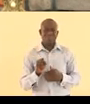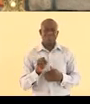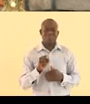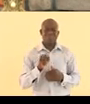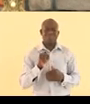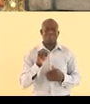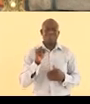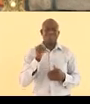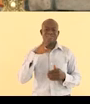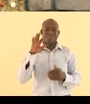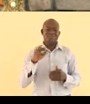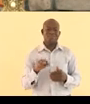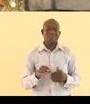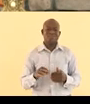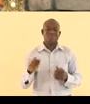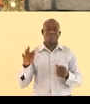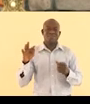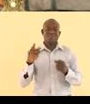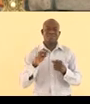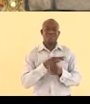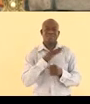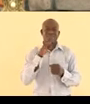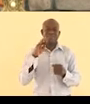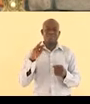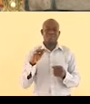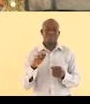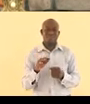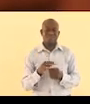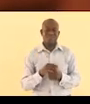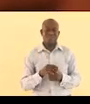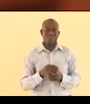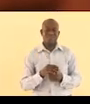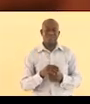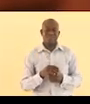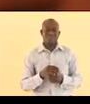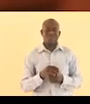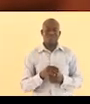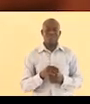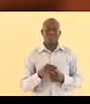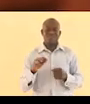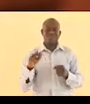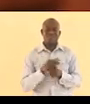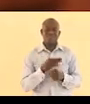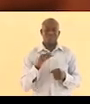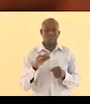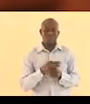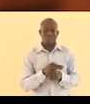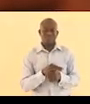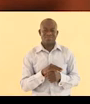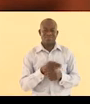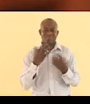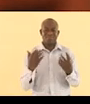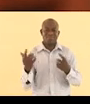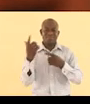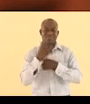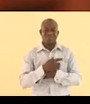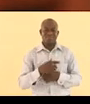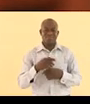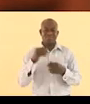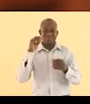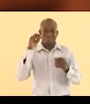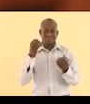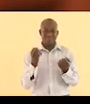is being, was he reading when he said that? That was outside the text. This prophecy is being fulfilled